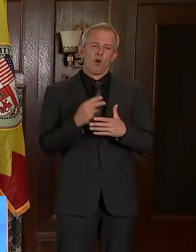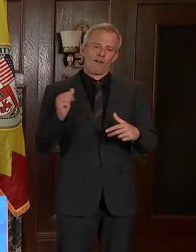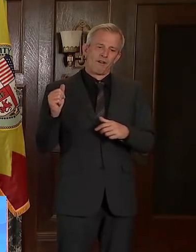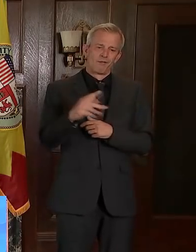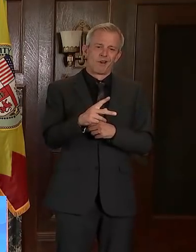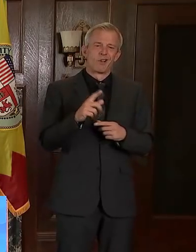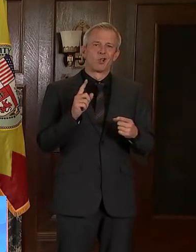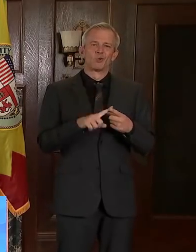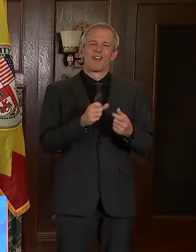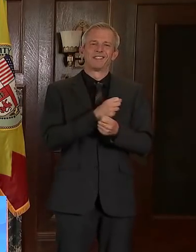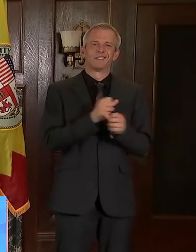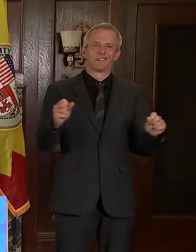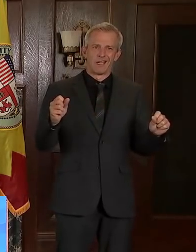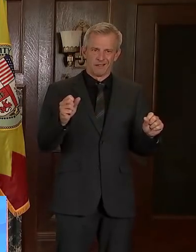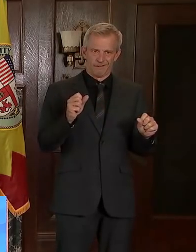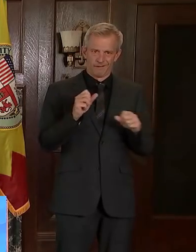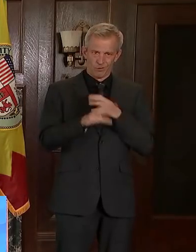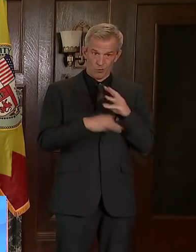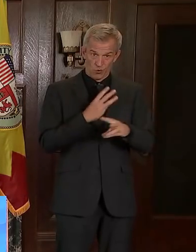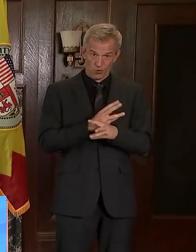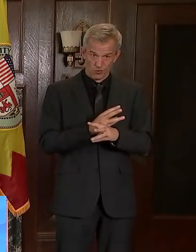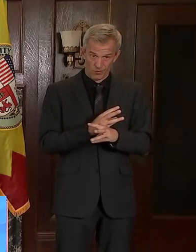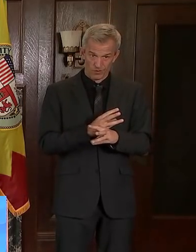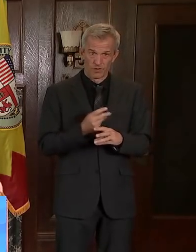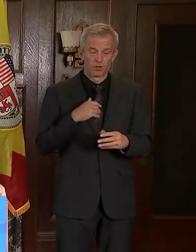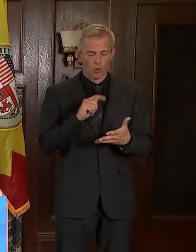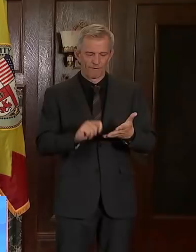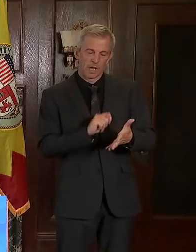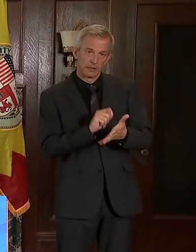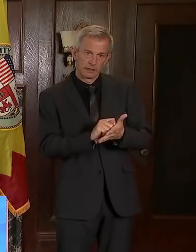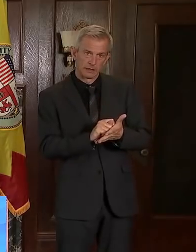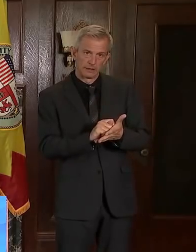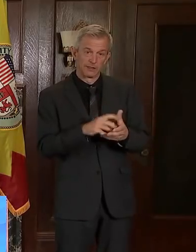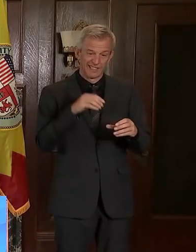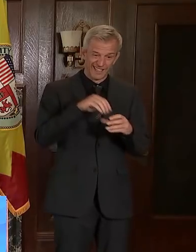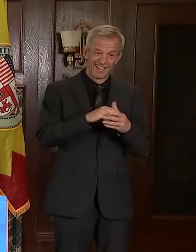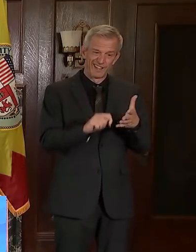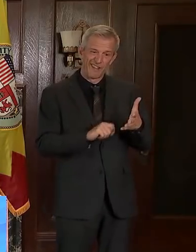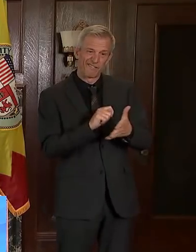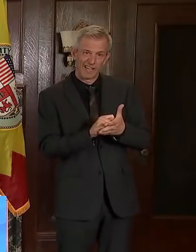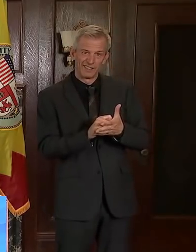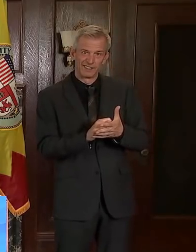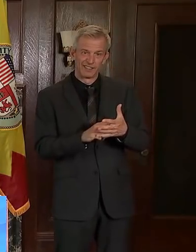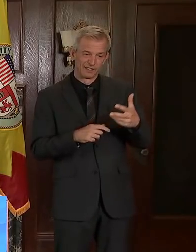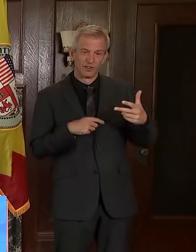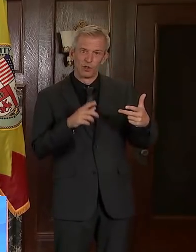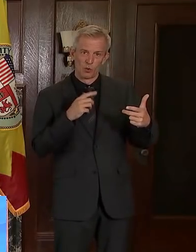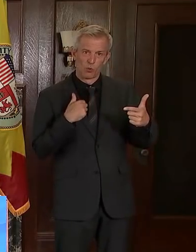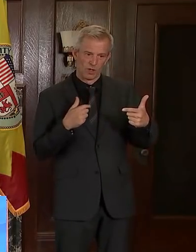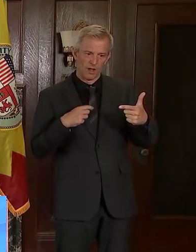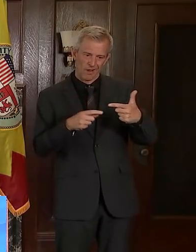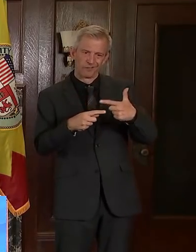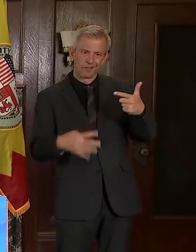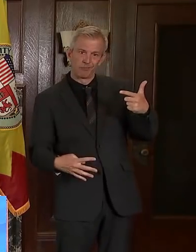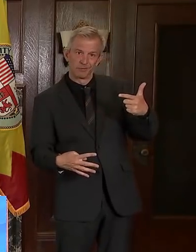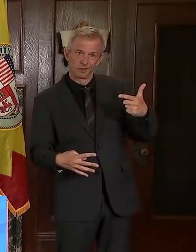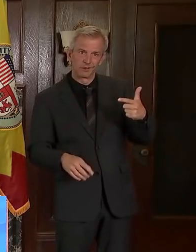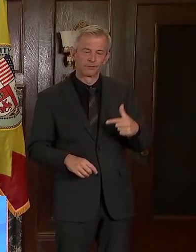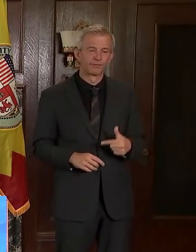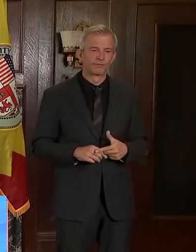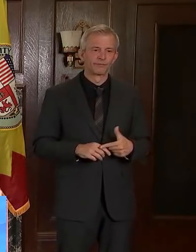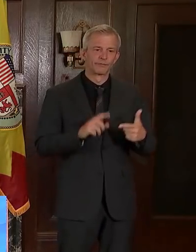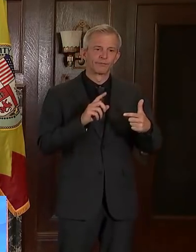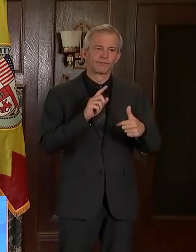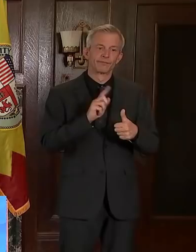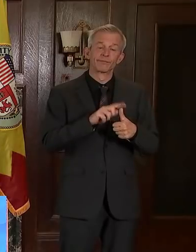This will come in phases, and within those phases, there will be steps. We're exiting phase 1, focused on crisis